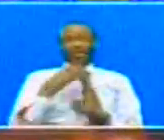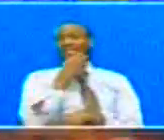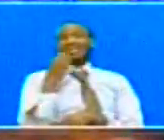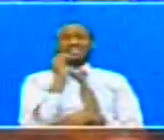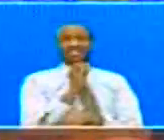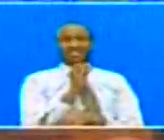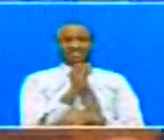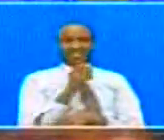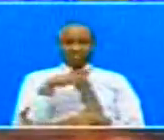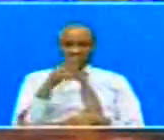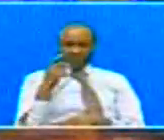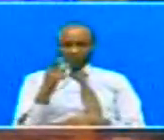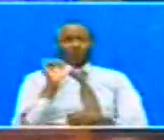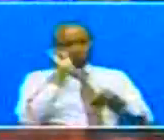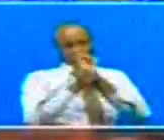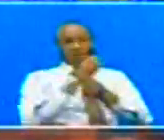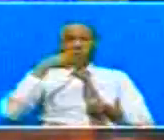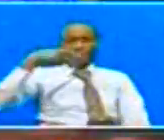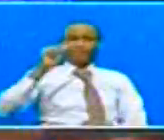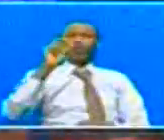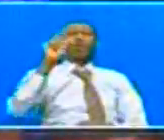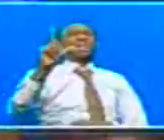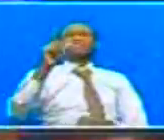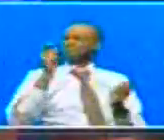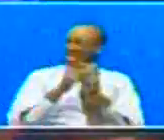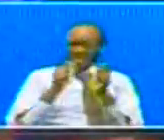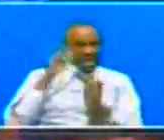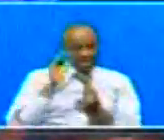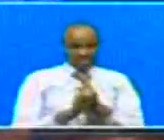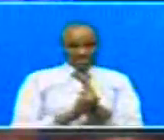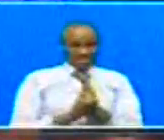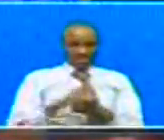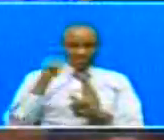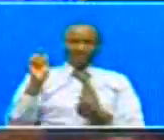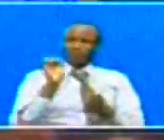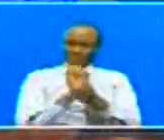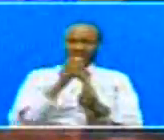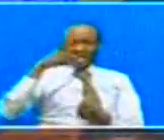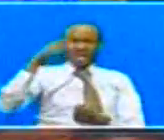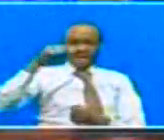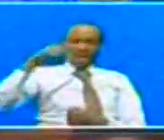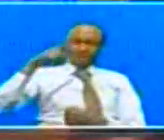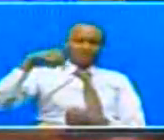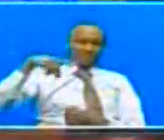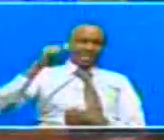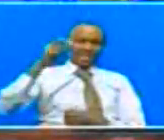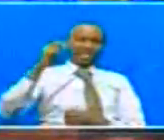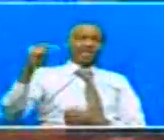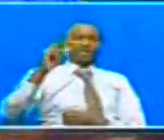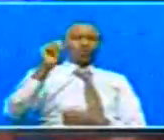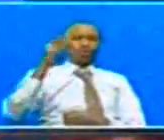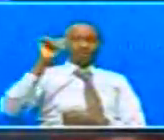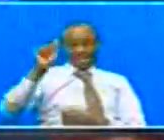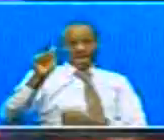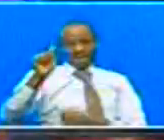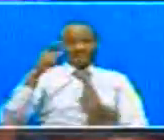Kenyatta to jail Paul Ngei, how painful it was for him to jail among the Kapenguria six under detention Awins